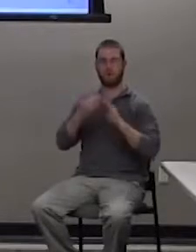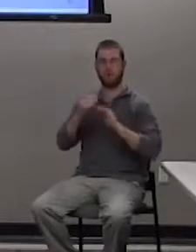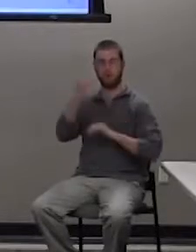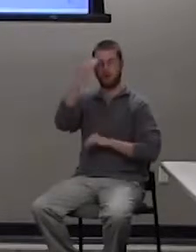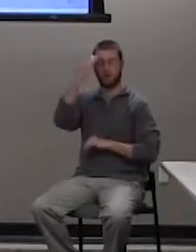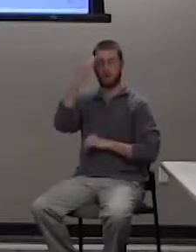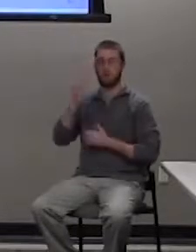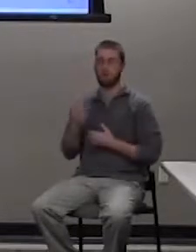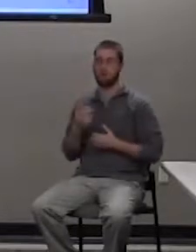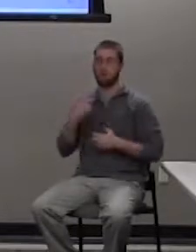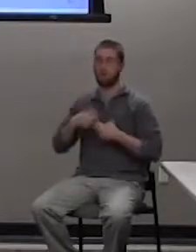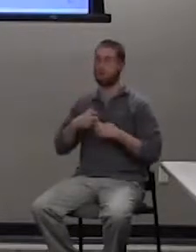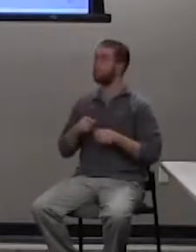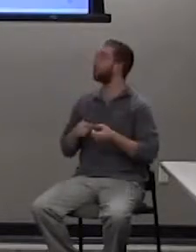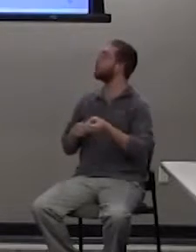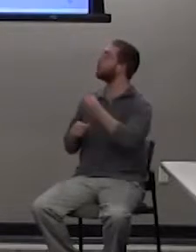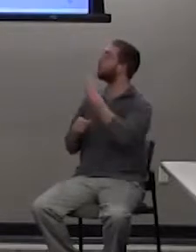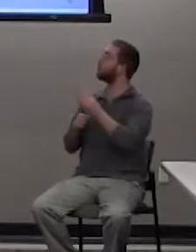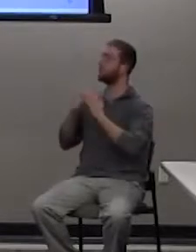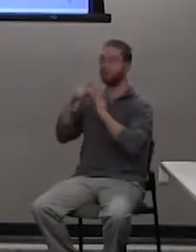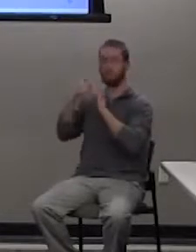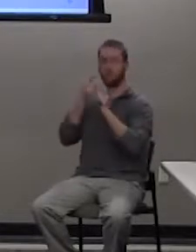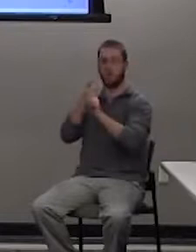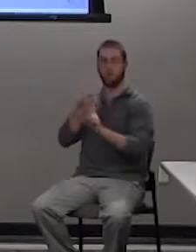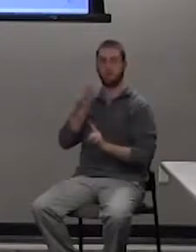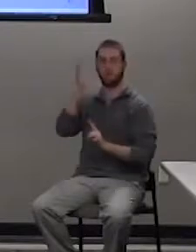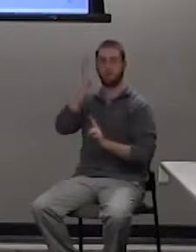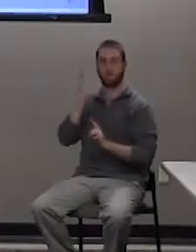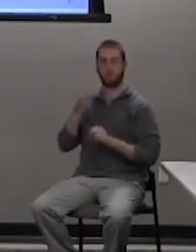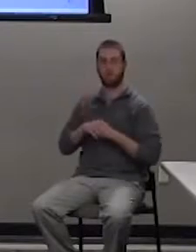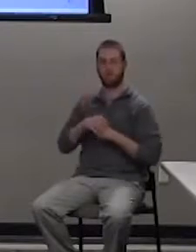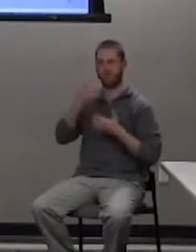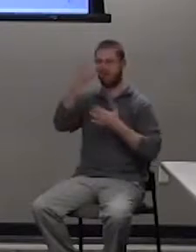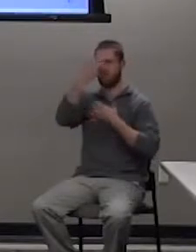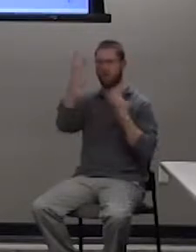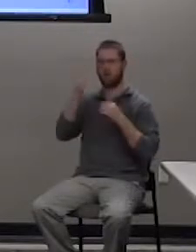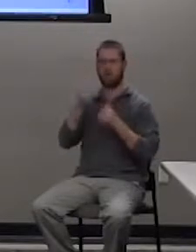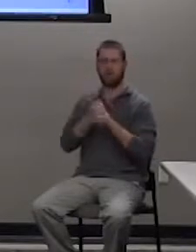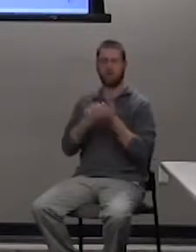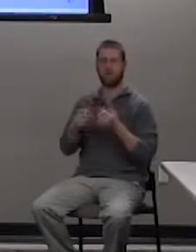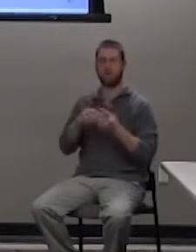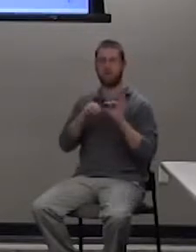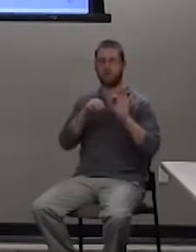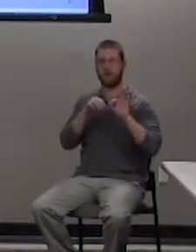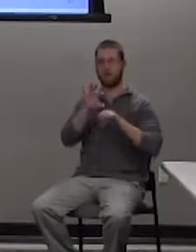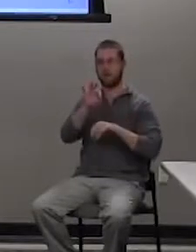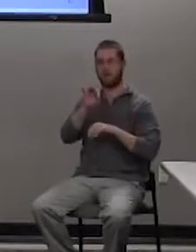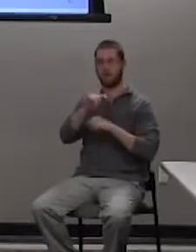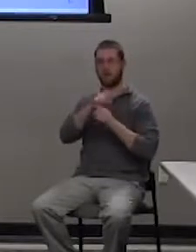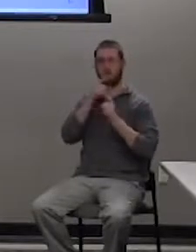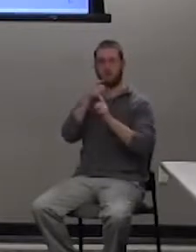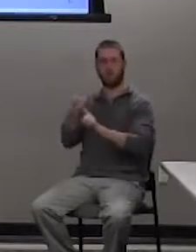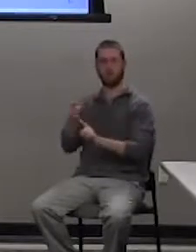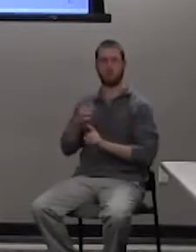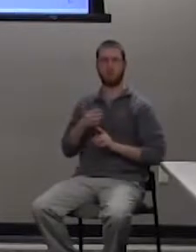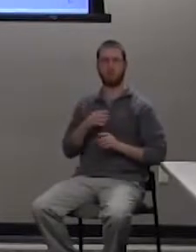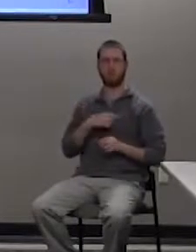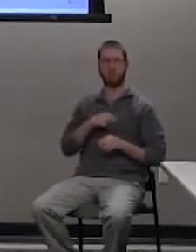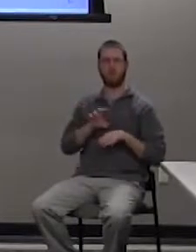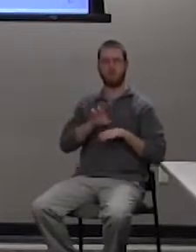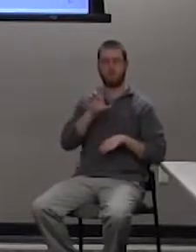know. When you look at those goals, forget about the rest. Just look at those 9 goals. The